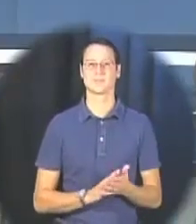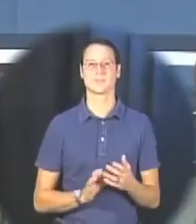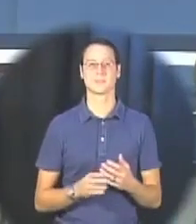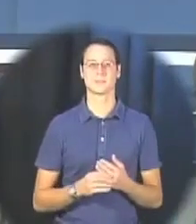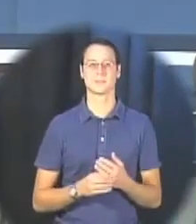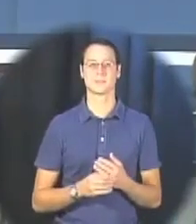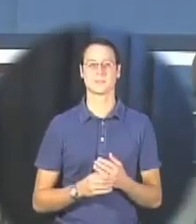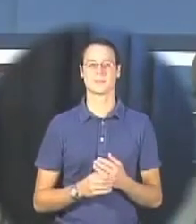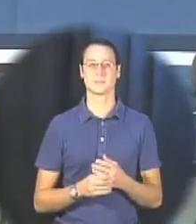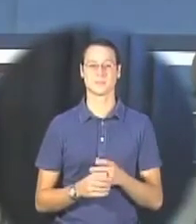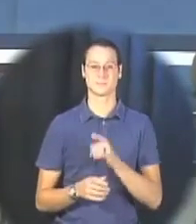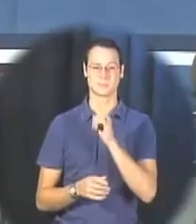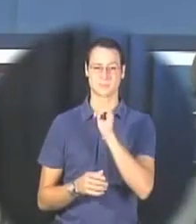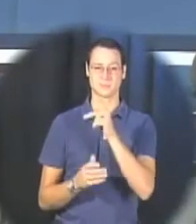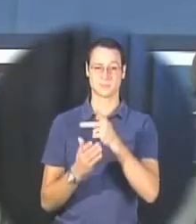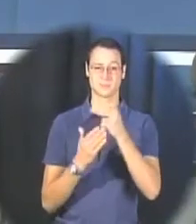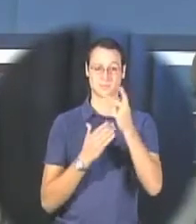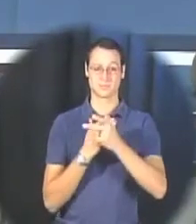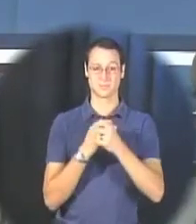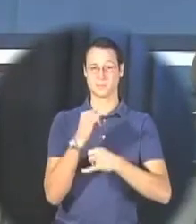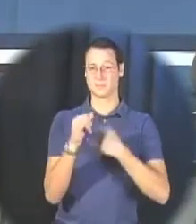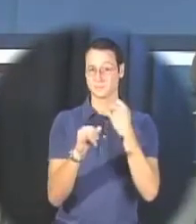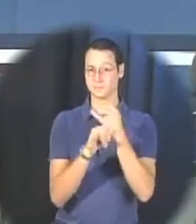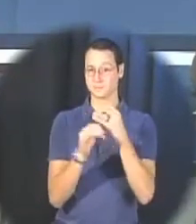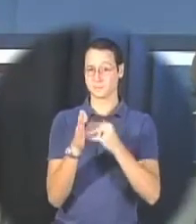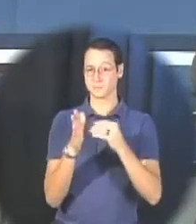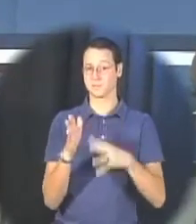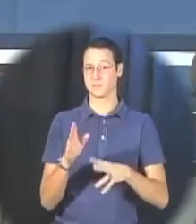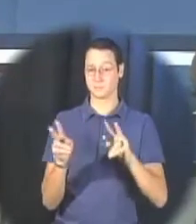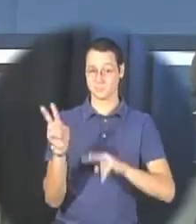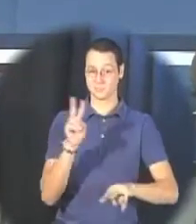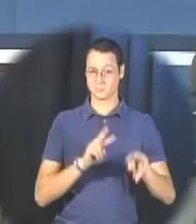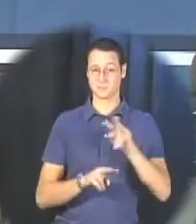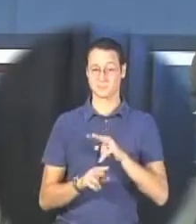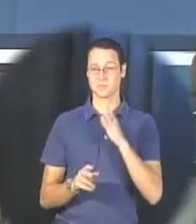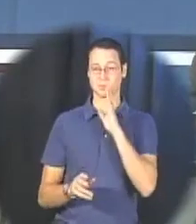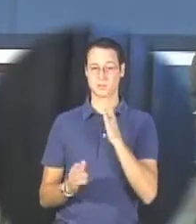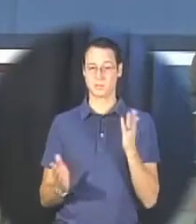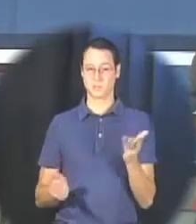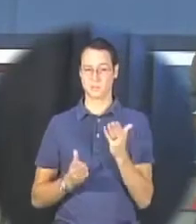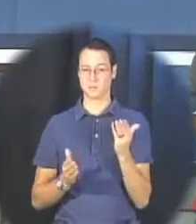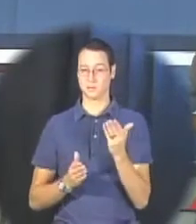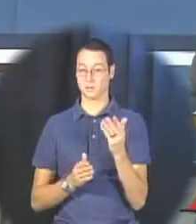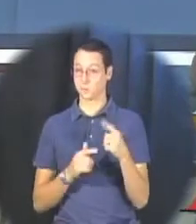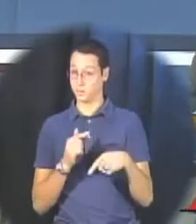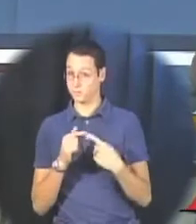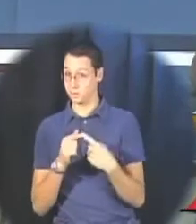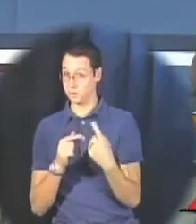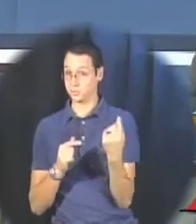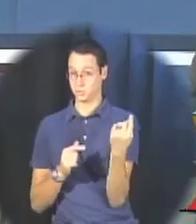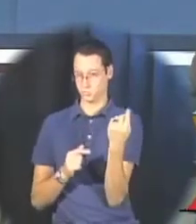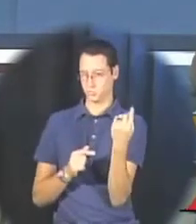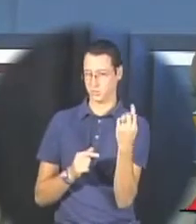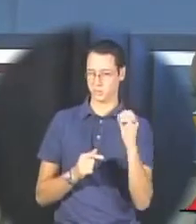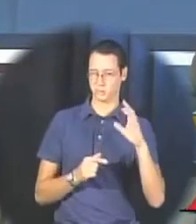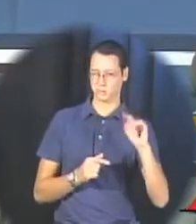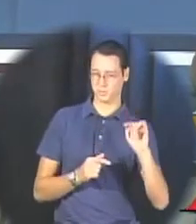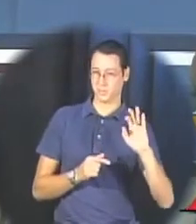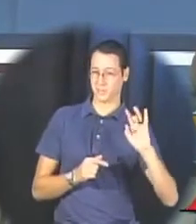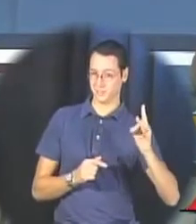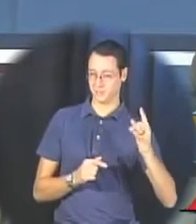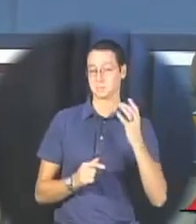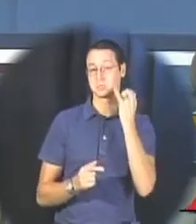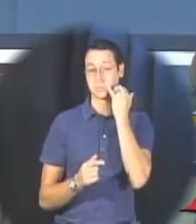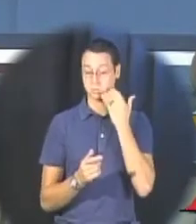The Program for International Student Assessment will be administered at Boone to selected students on Tuesday, October 8th. If you receive an invitation, please report